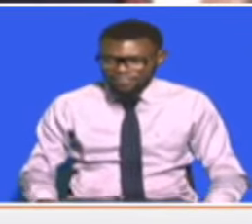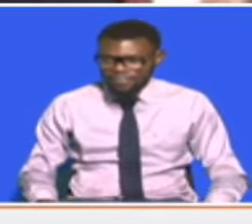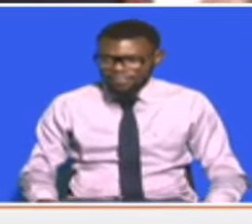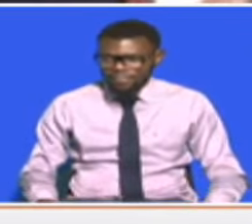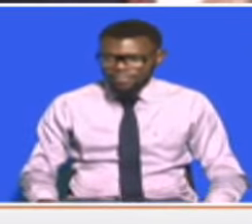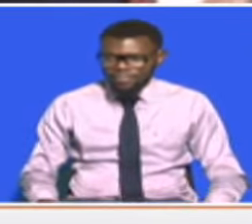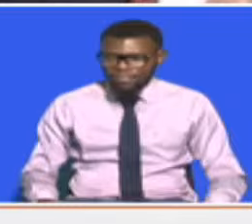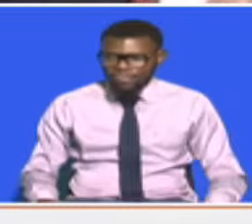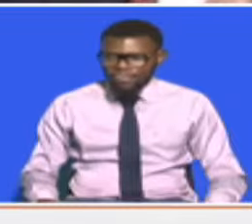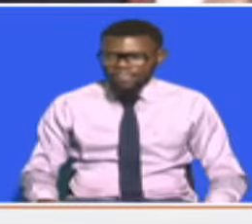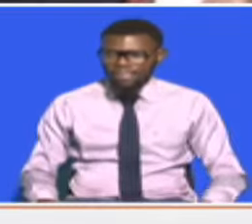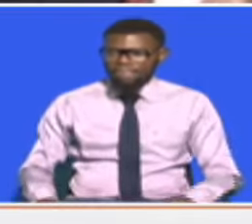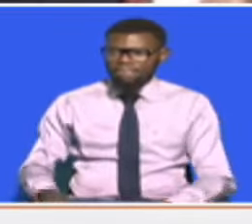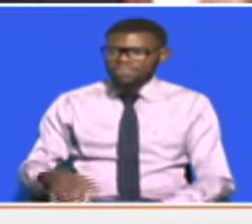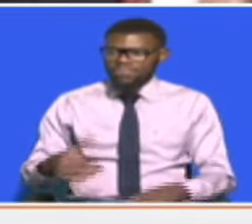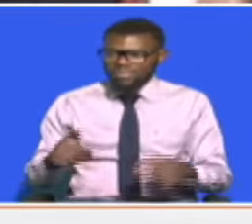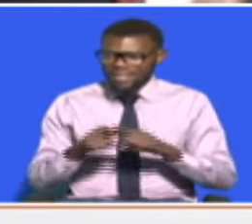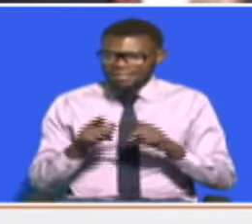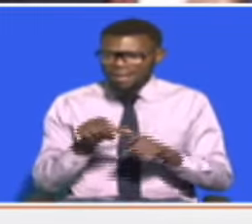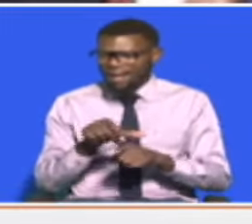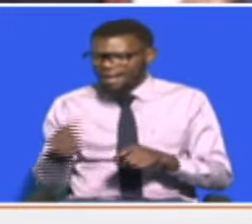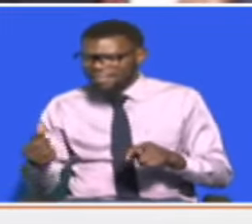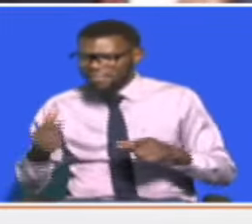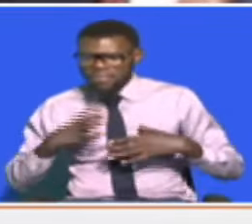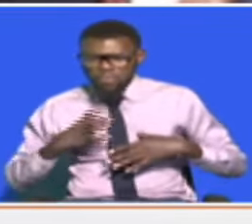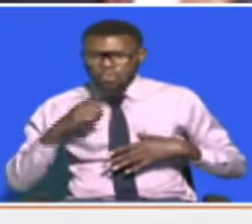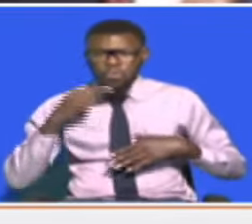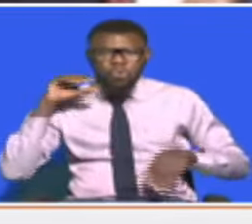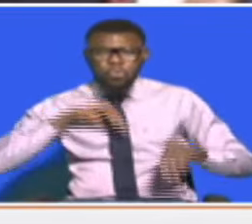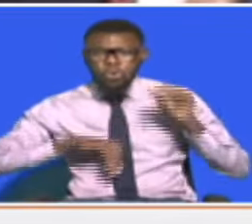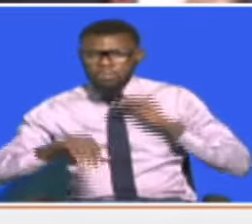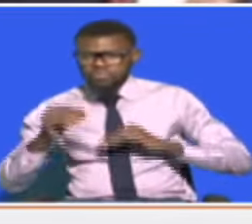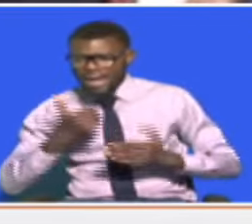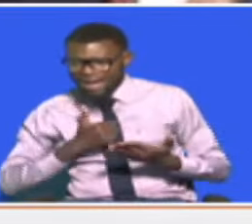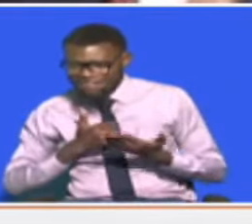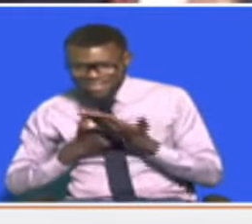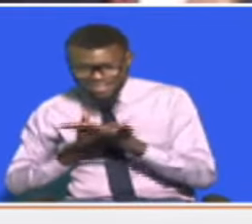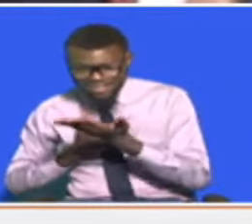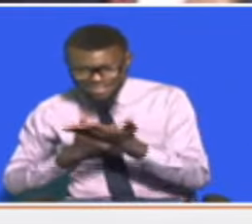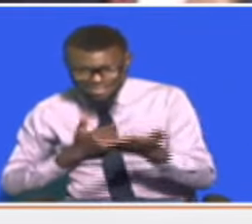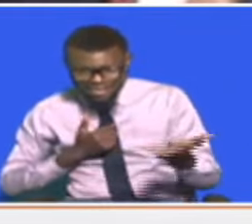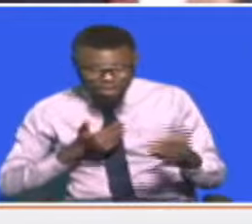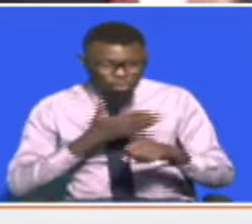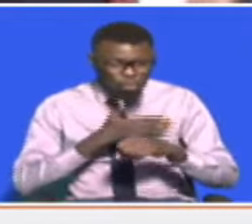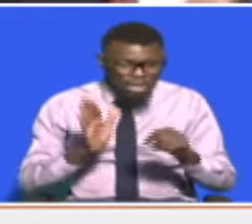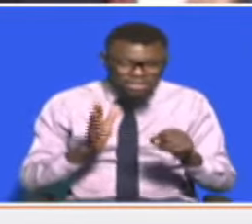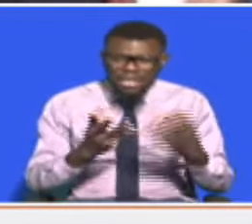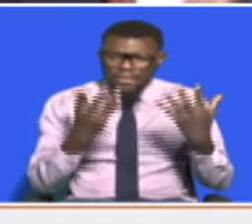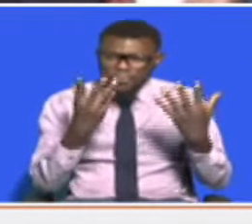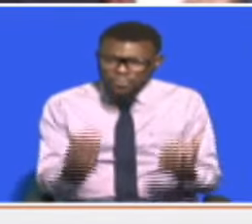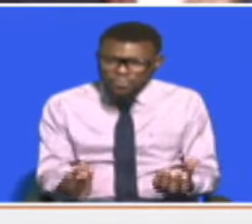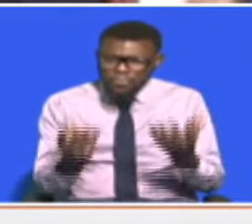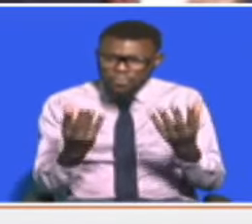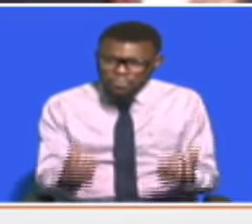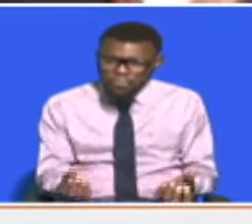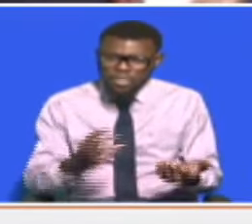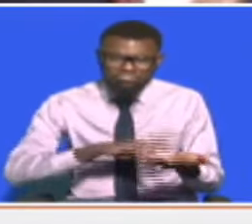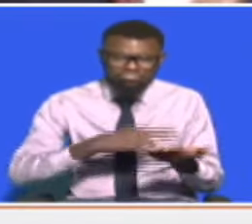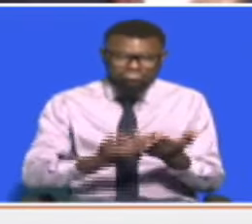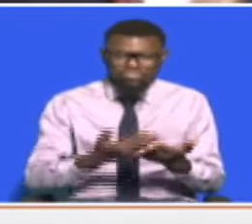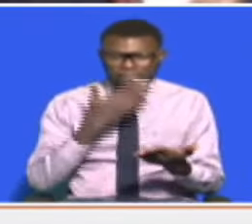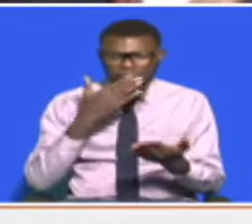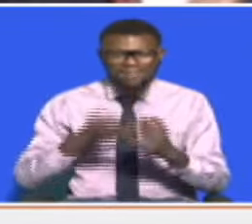and government in general of those functionaries named in corruption, waste, fraud, and abuse of public resources.